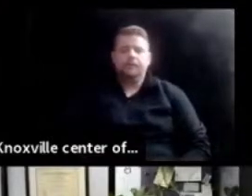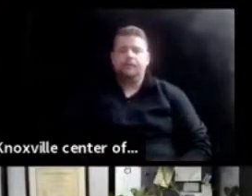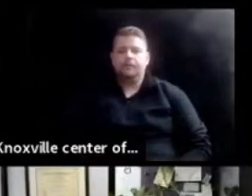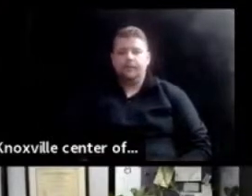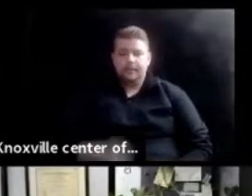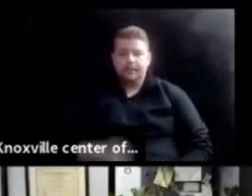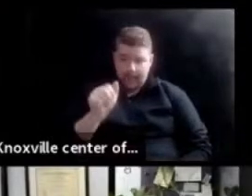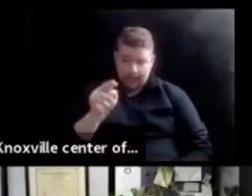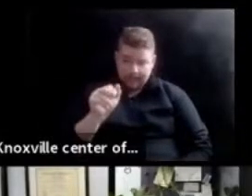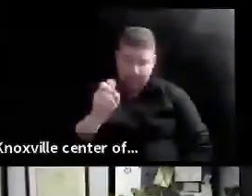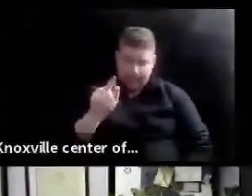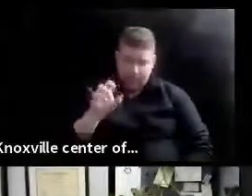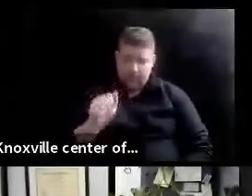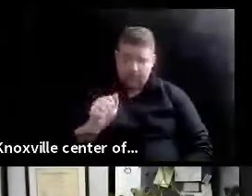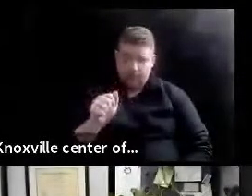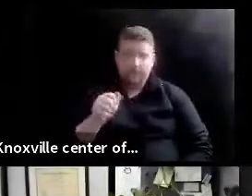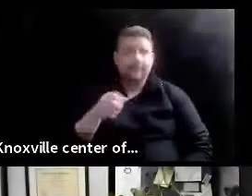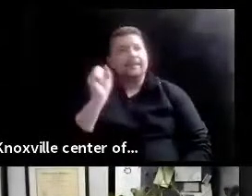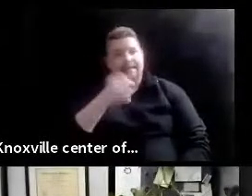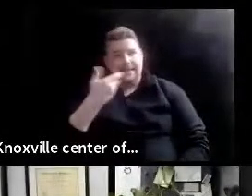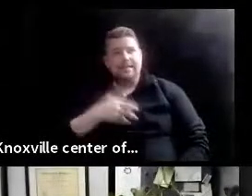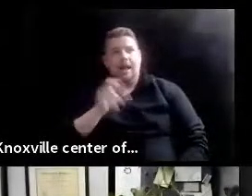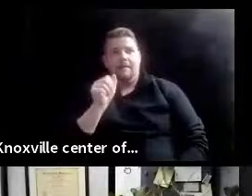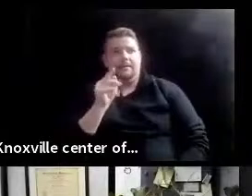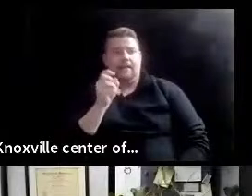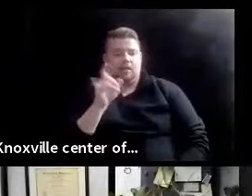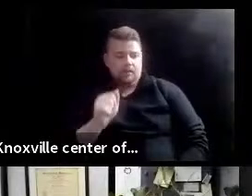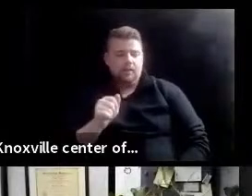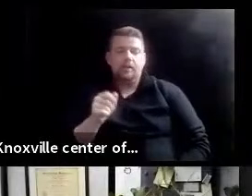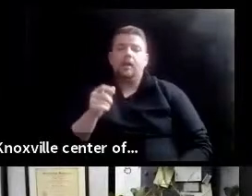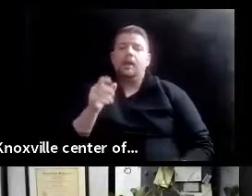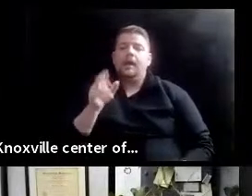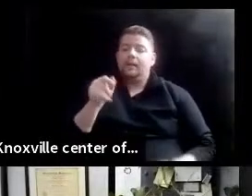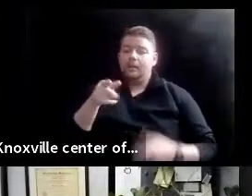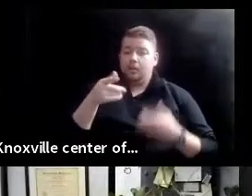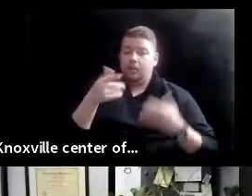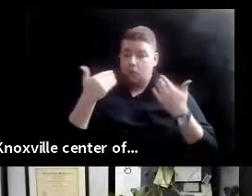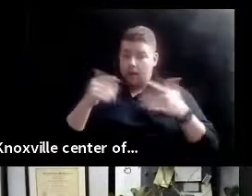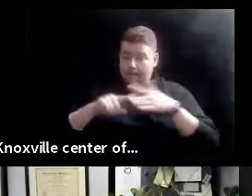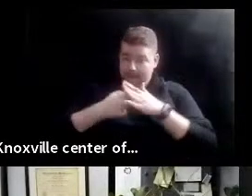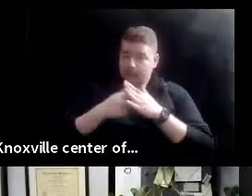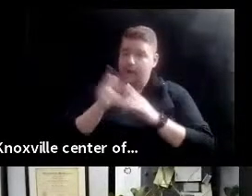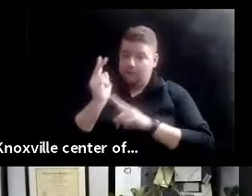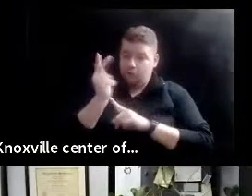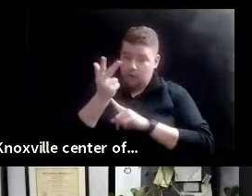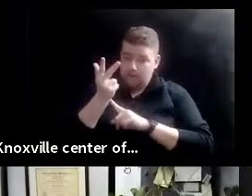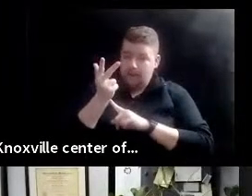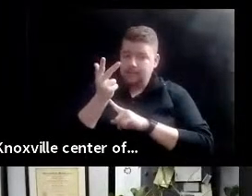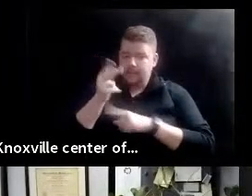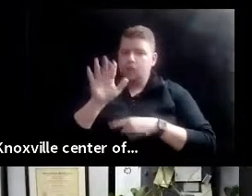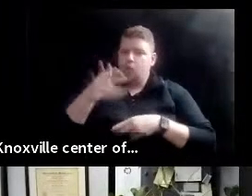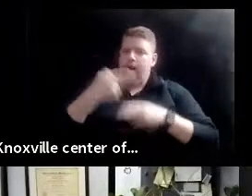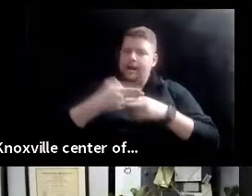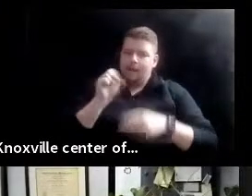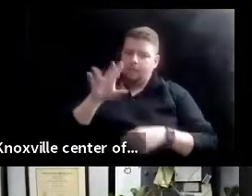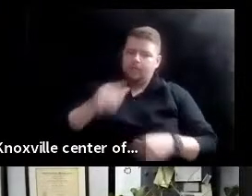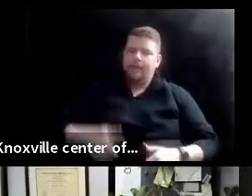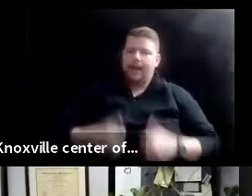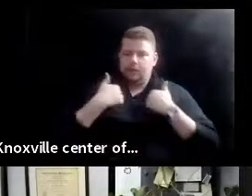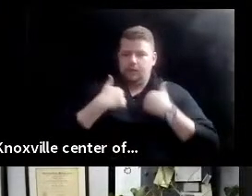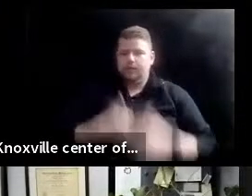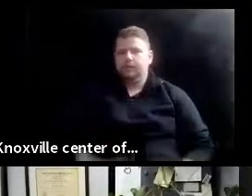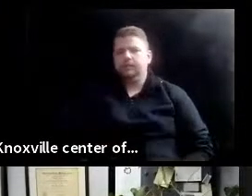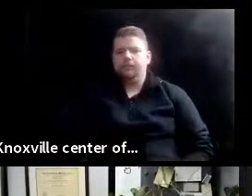Is this Anastasia? Yes, it is. Okay, Anastasia, if you want to begin, you have 3 minutes. Just please state your name and your